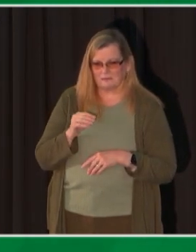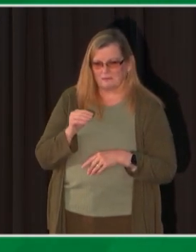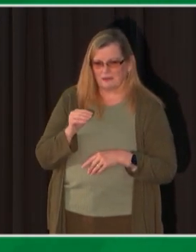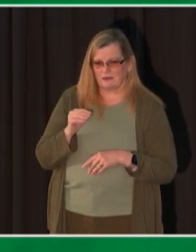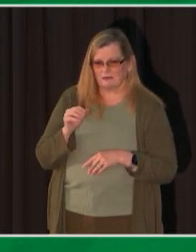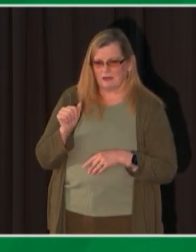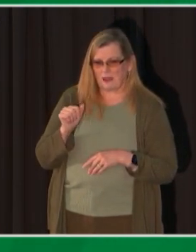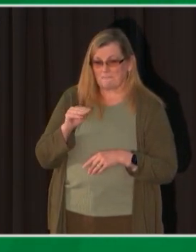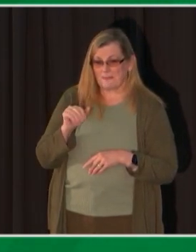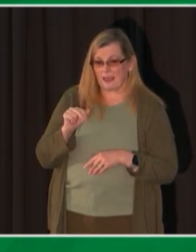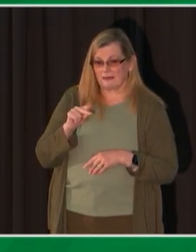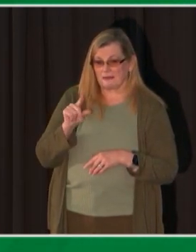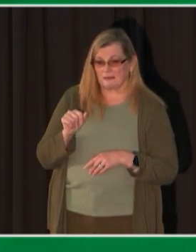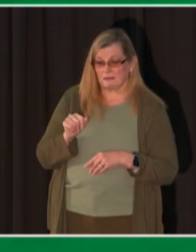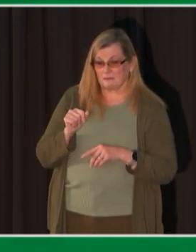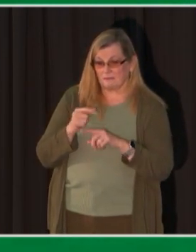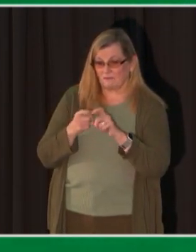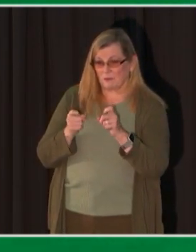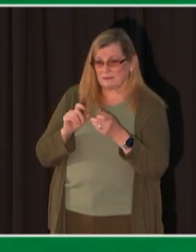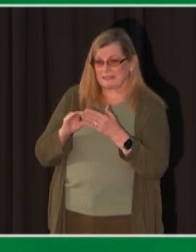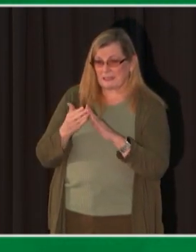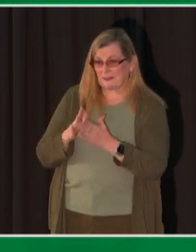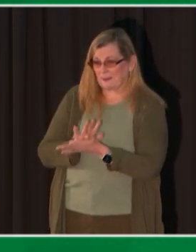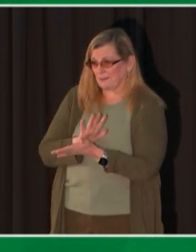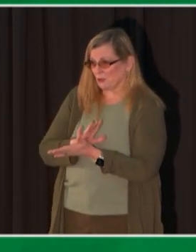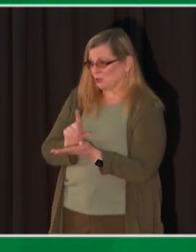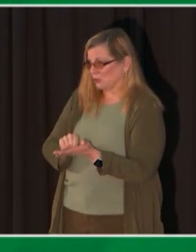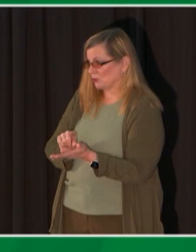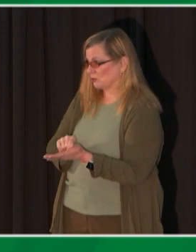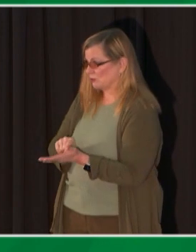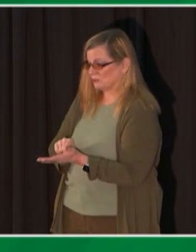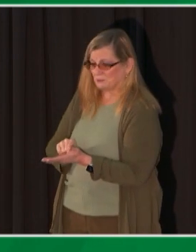city paper. Go ahead, Amanda.